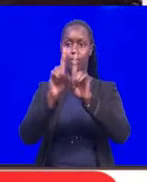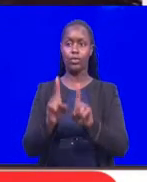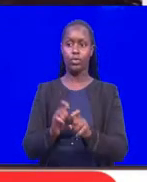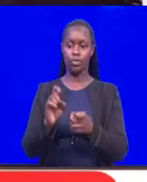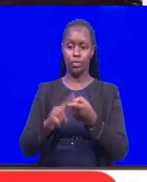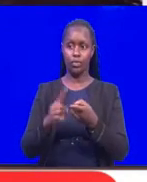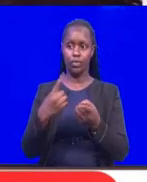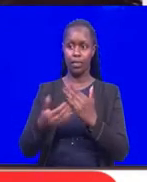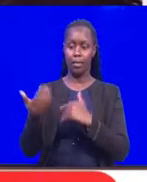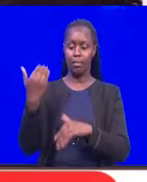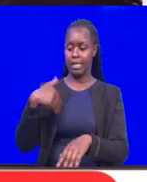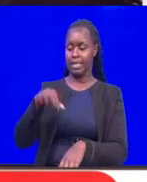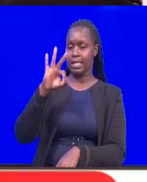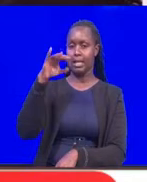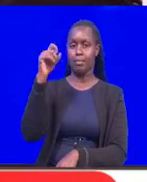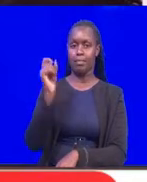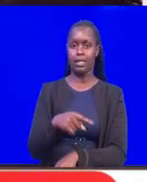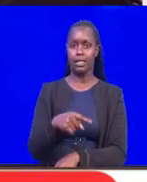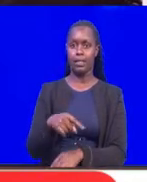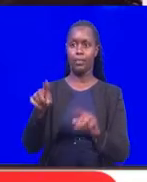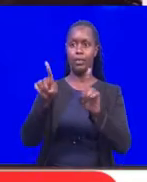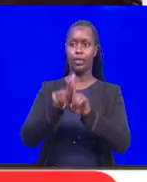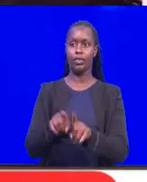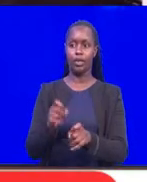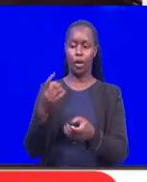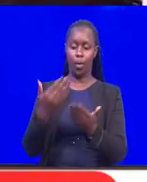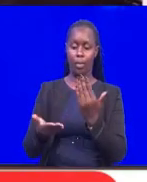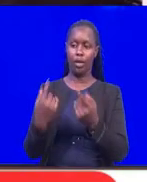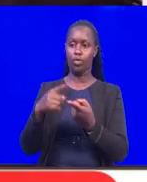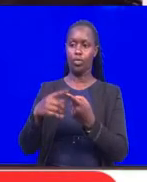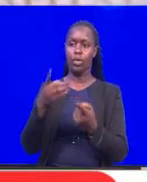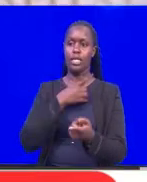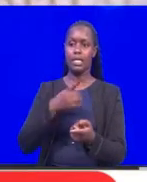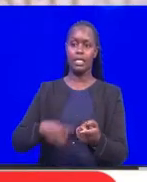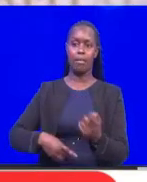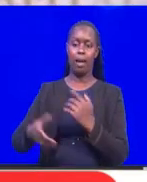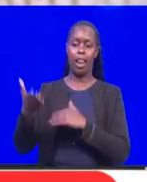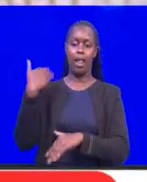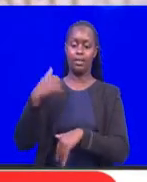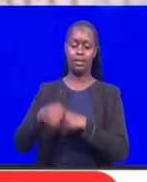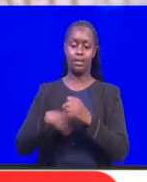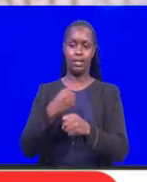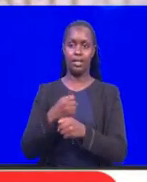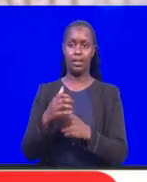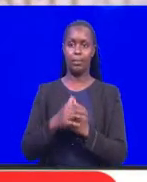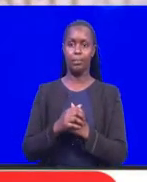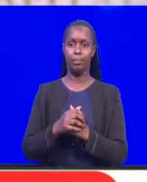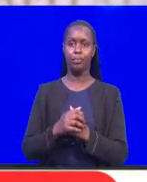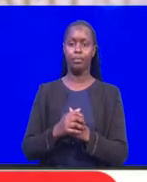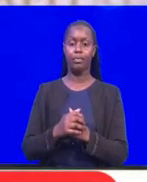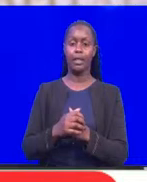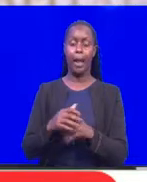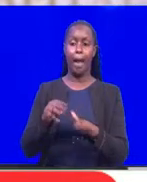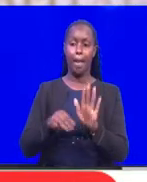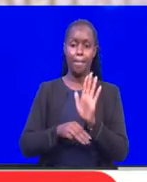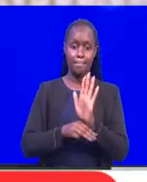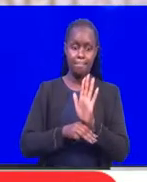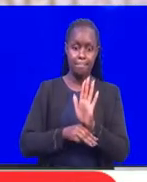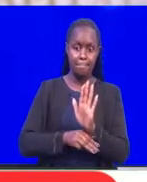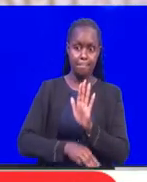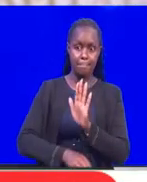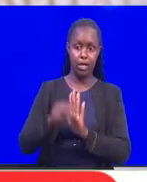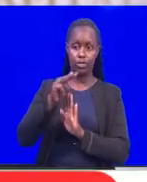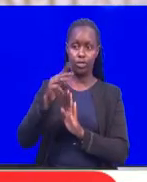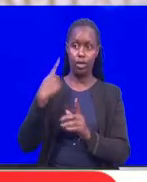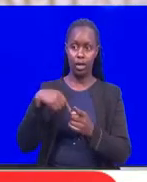the past 3 months, compared to December of last year. Actually matured when it comes to the issues of regulations and